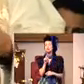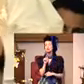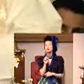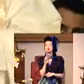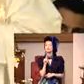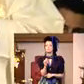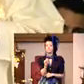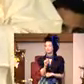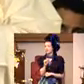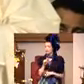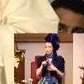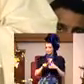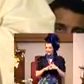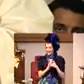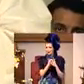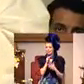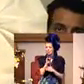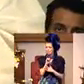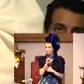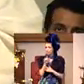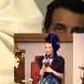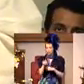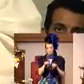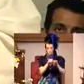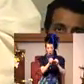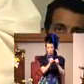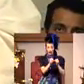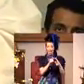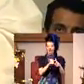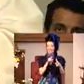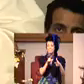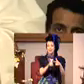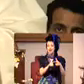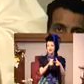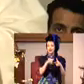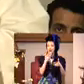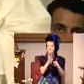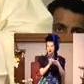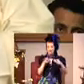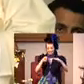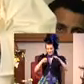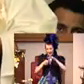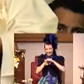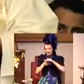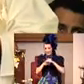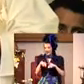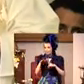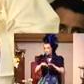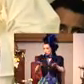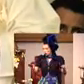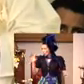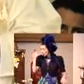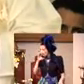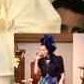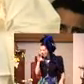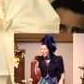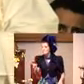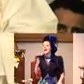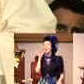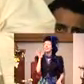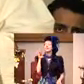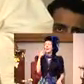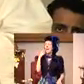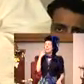beginning of the meal, the matzah is broken, and then a piece is hidden, and then the children at the very end find it. I think